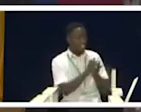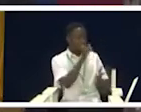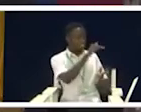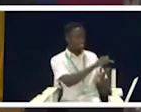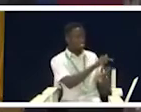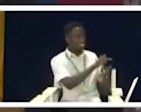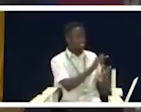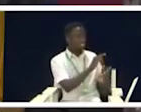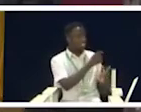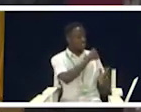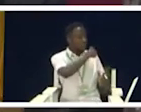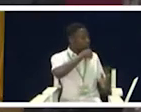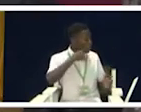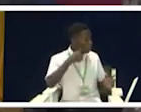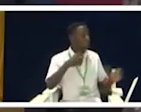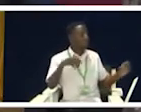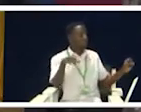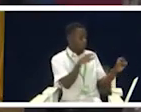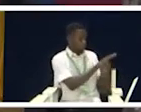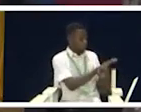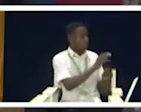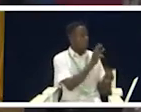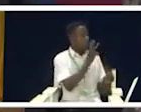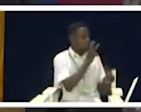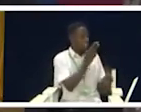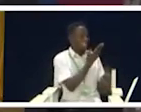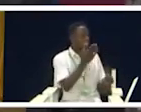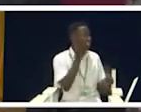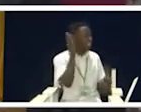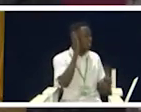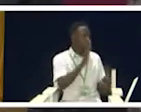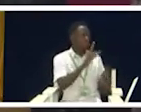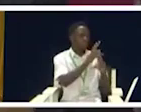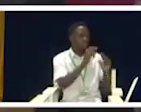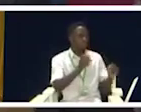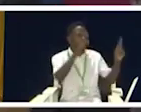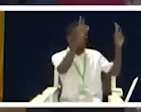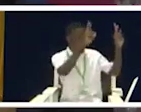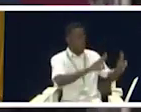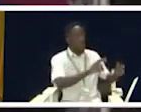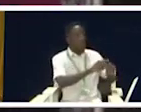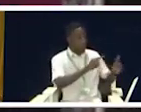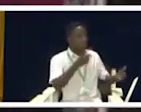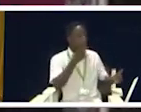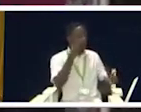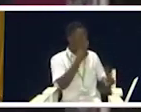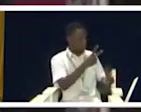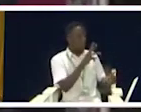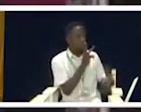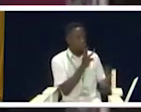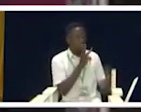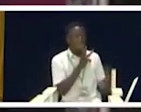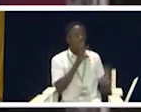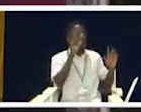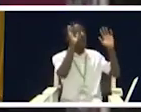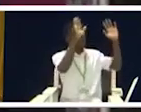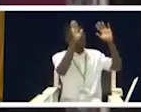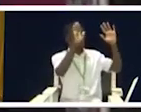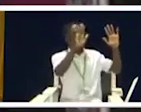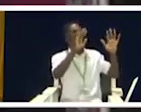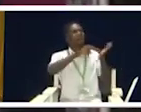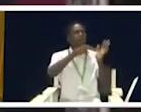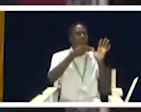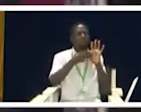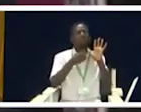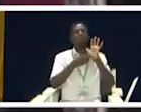shall be full of water. There will not be wind, there will not be rain, but they will see water. A wonder is a